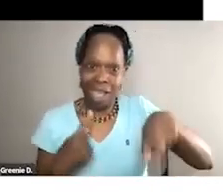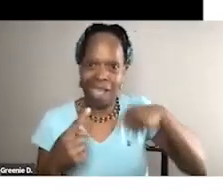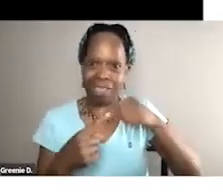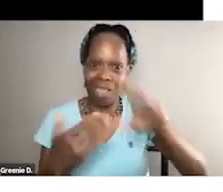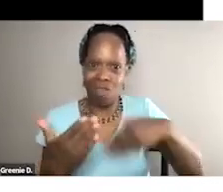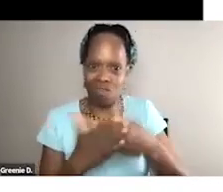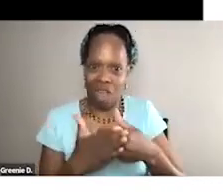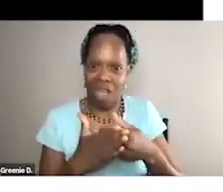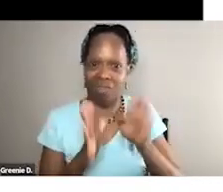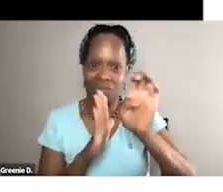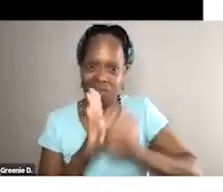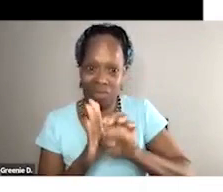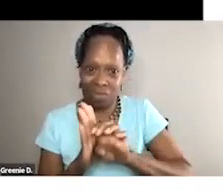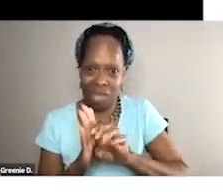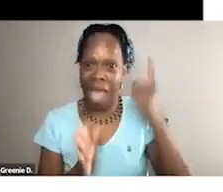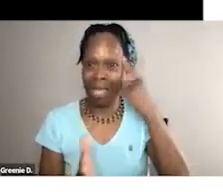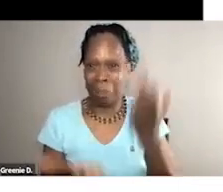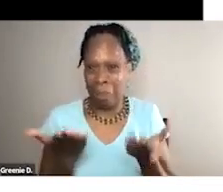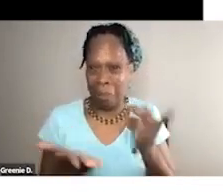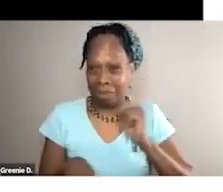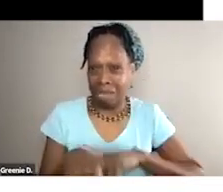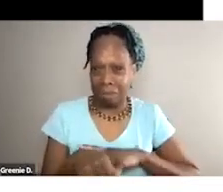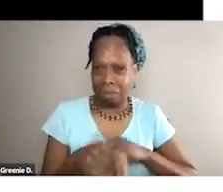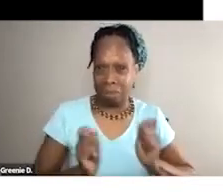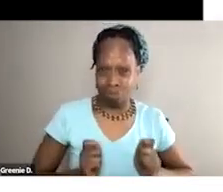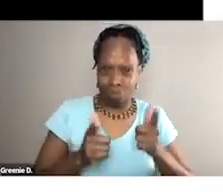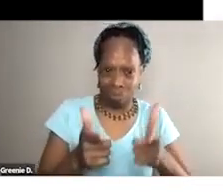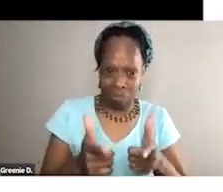think maybe we should improvise, guys.